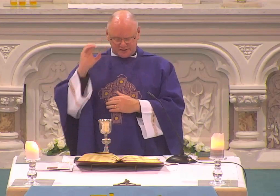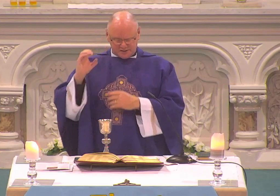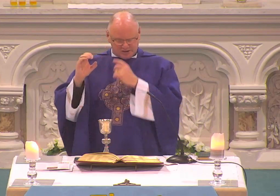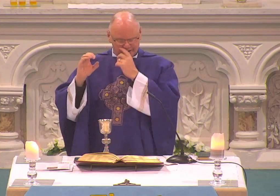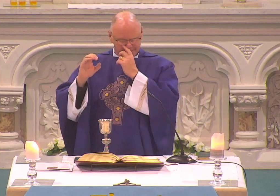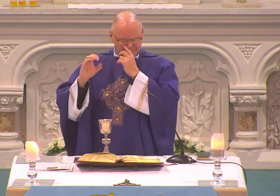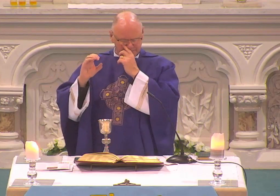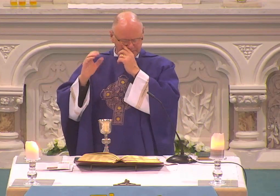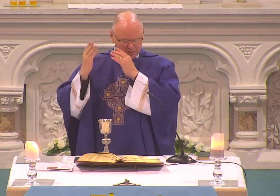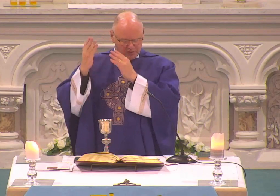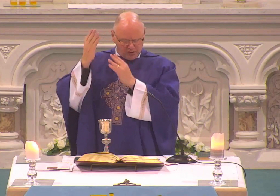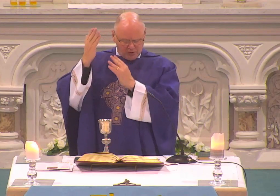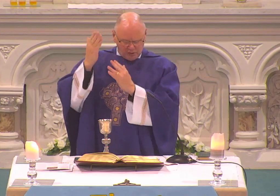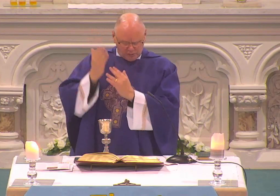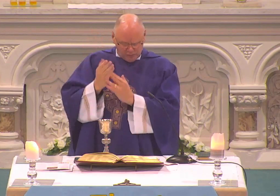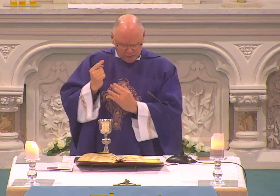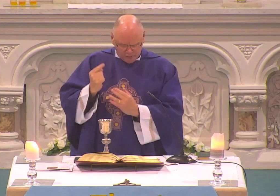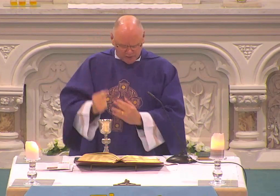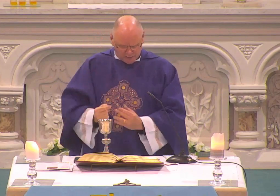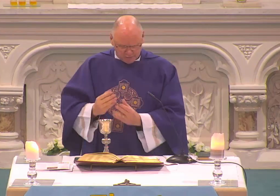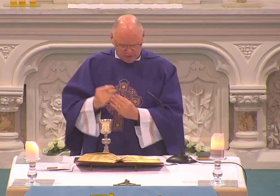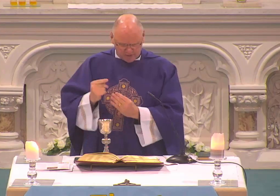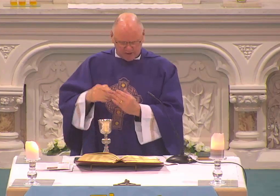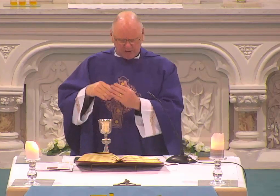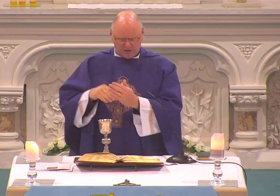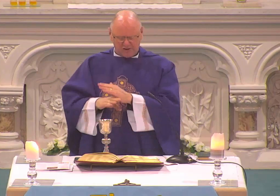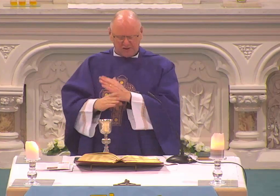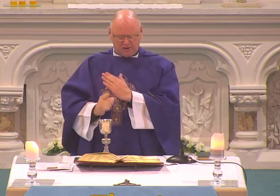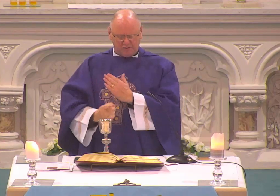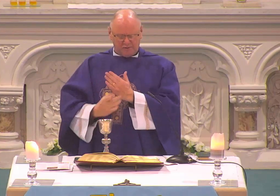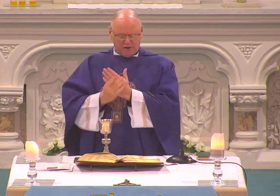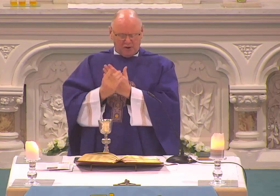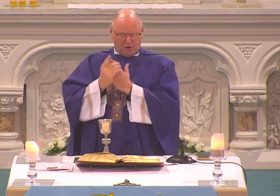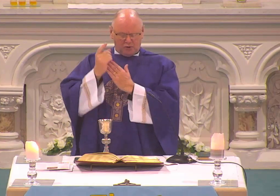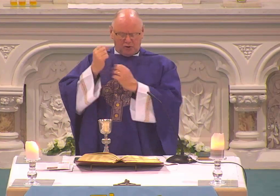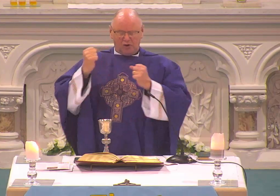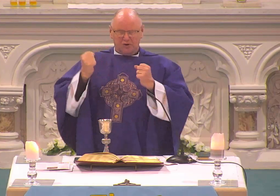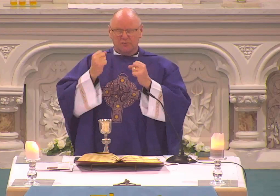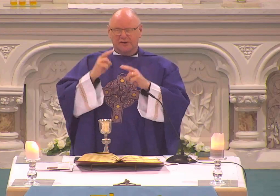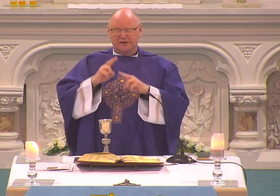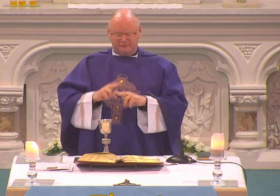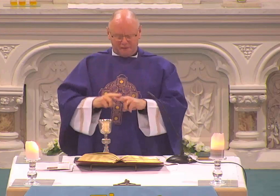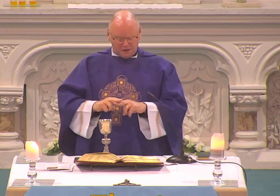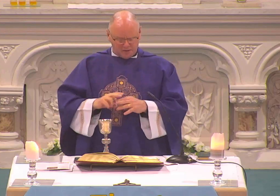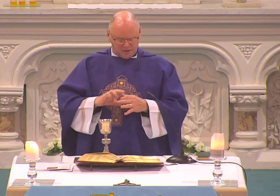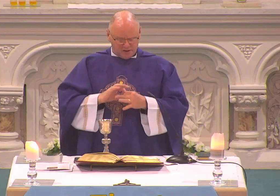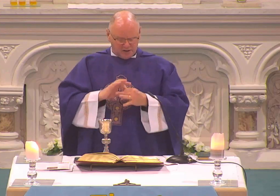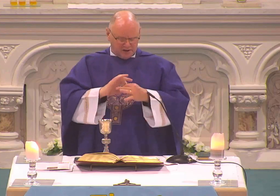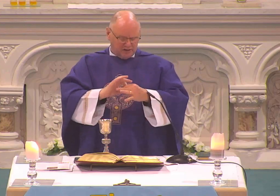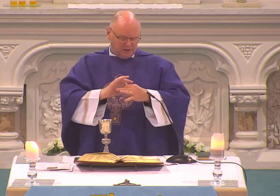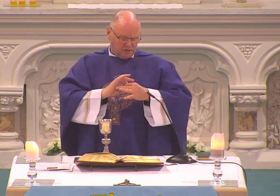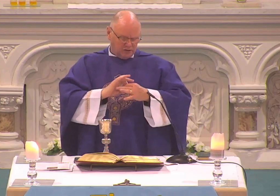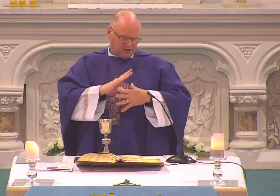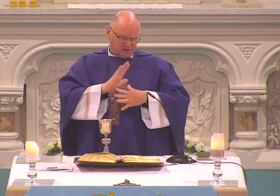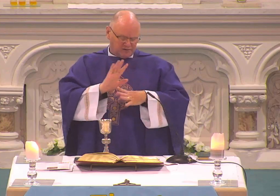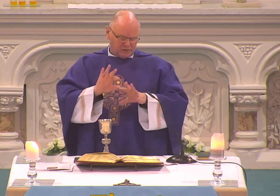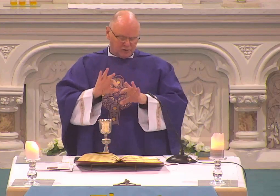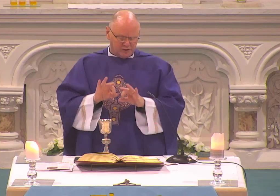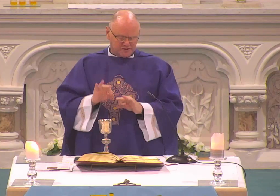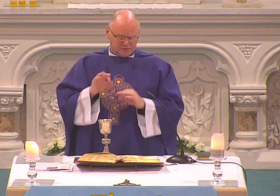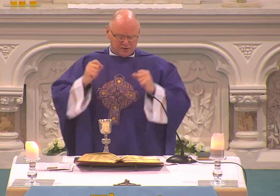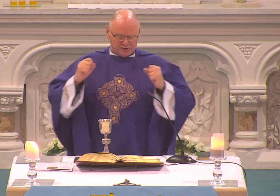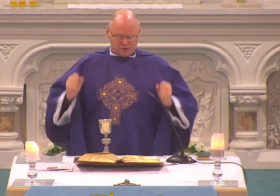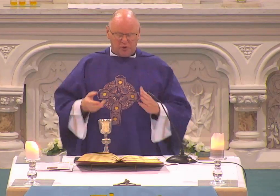Jesus Christ. Through him, with him, and in him, O God, Almighty Father, in the unity of the